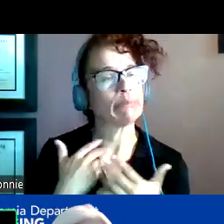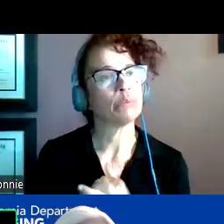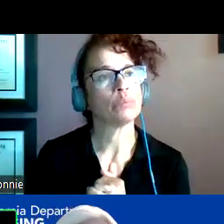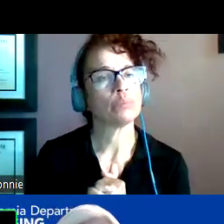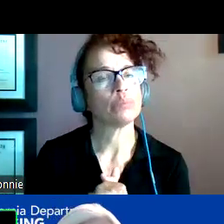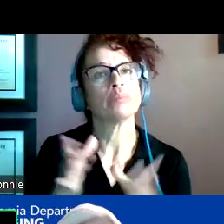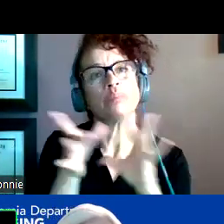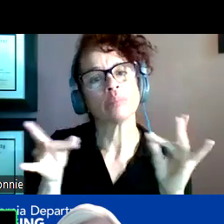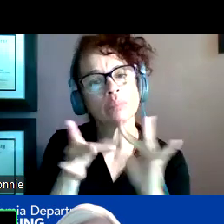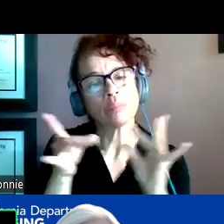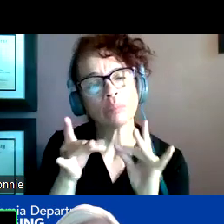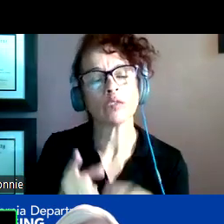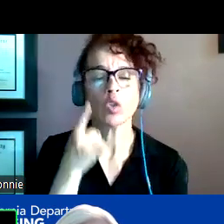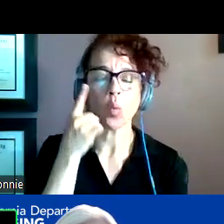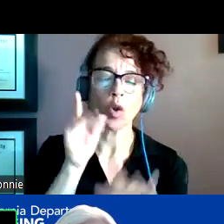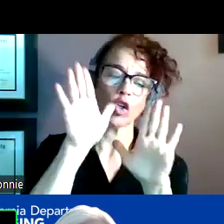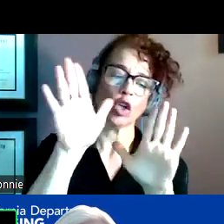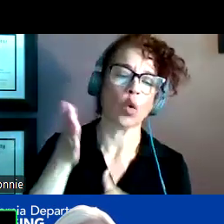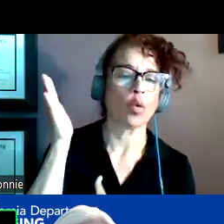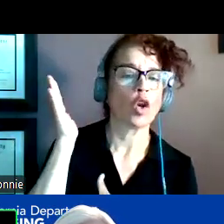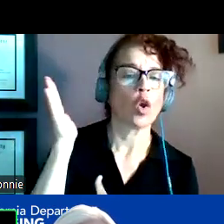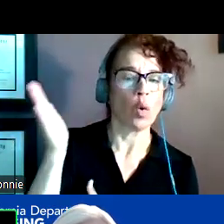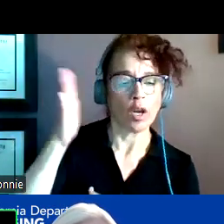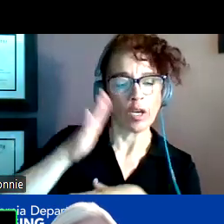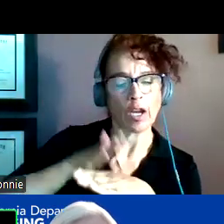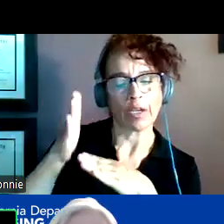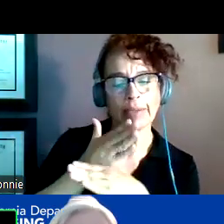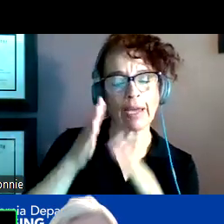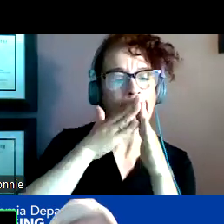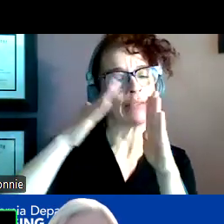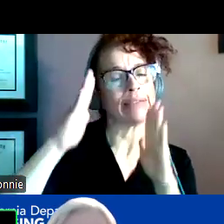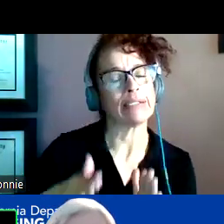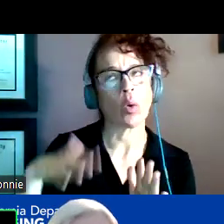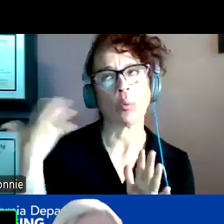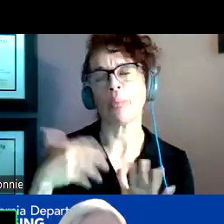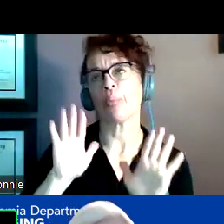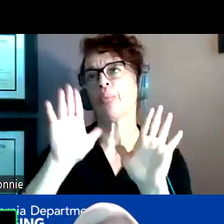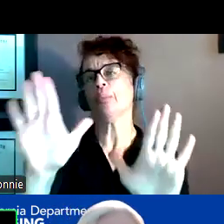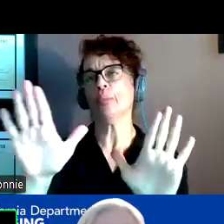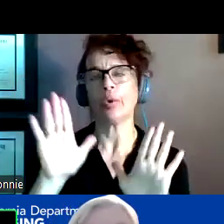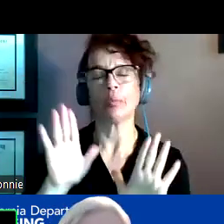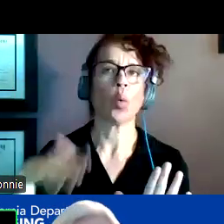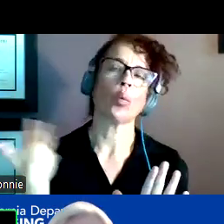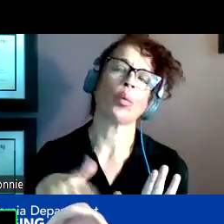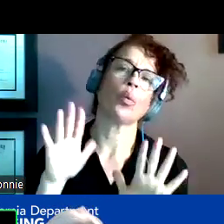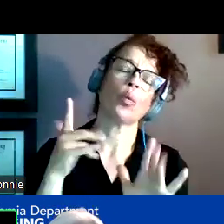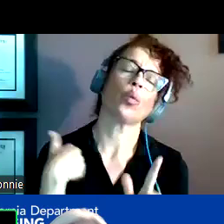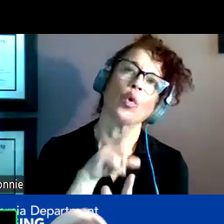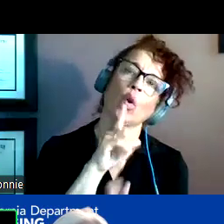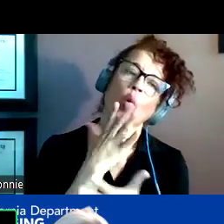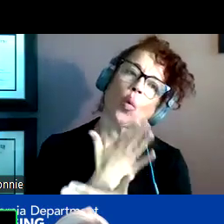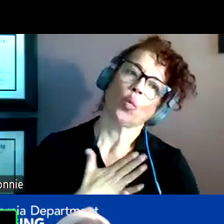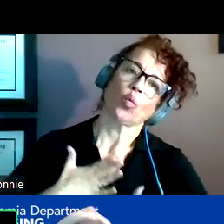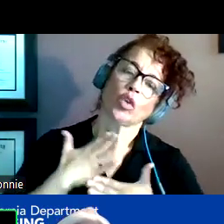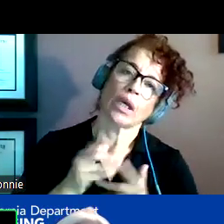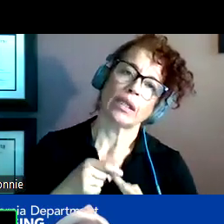to comment on the wonderful presentation on shared housing. That was absolutely incredible. We really appreciate